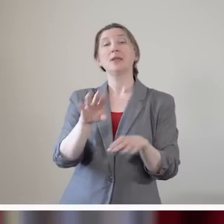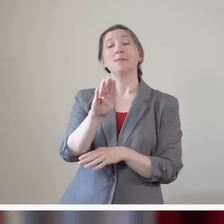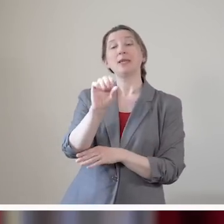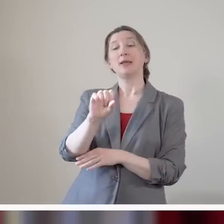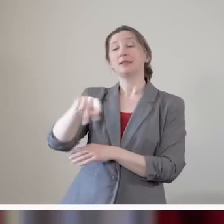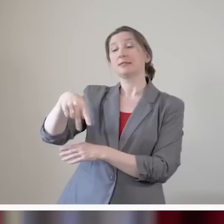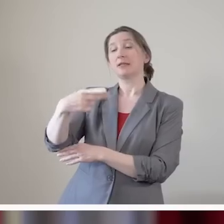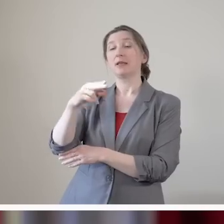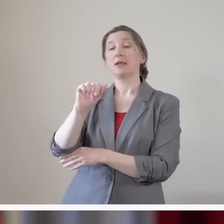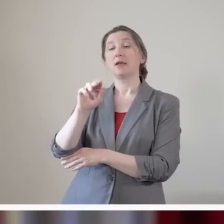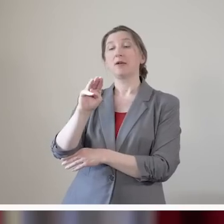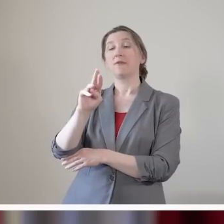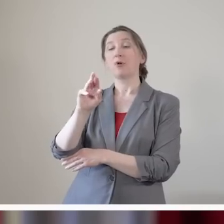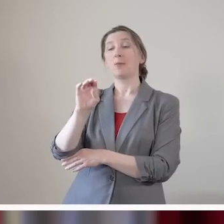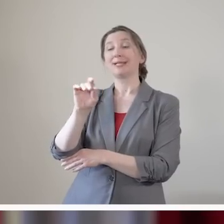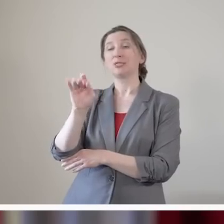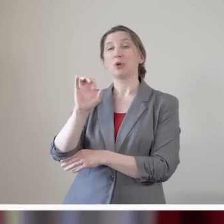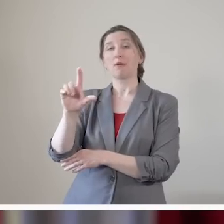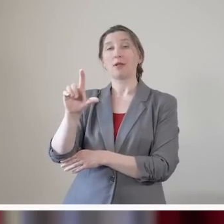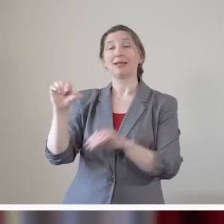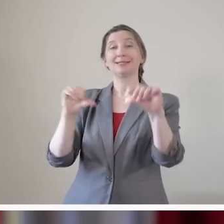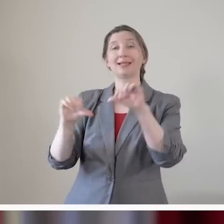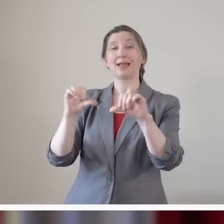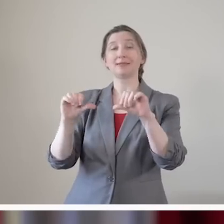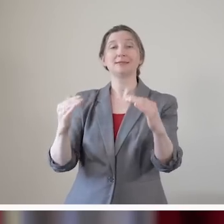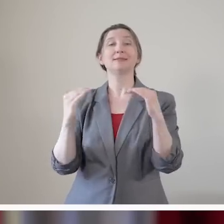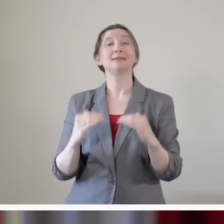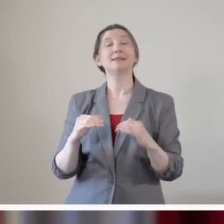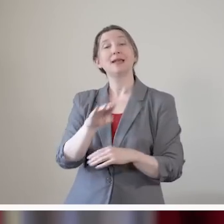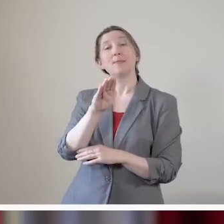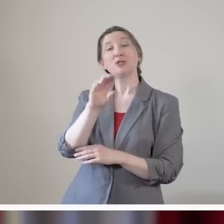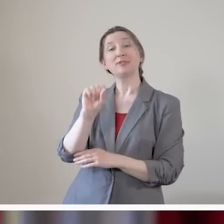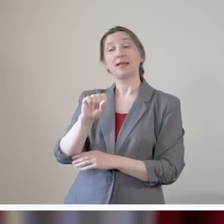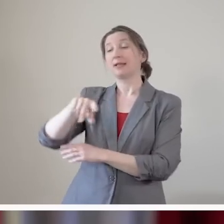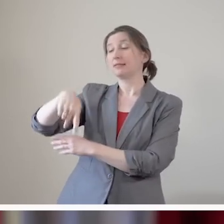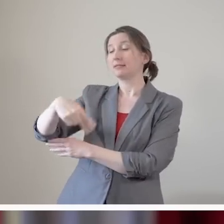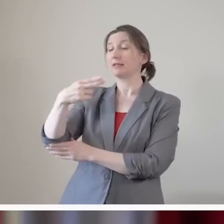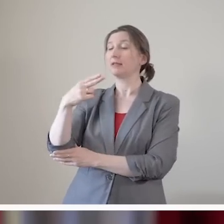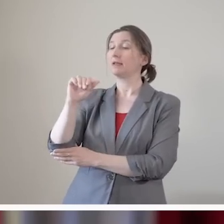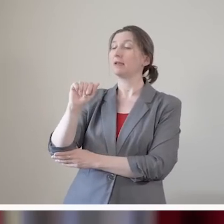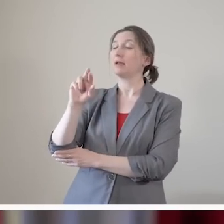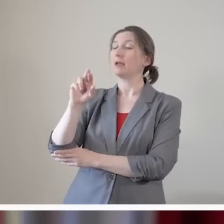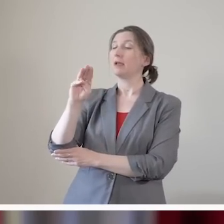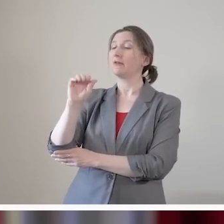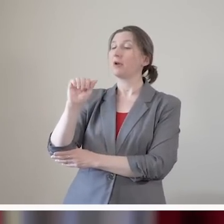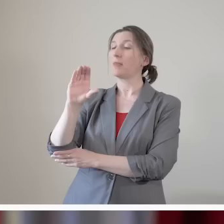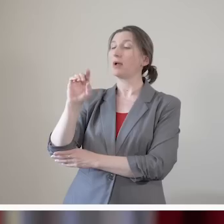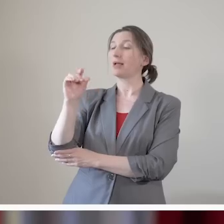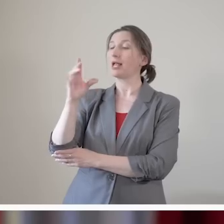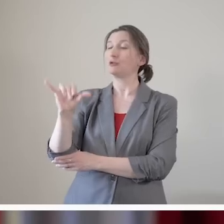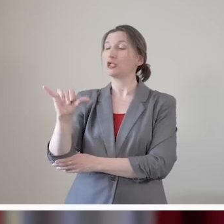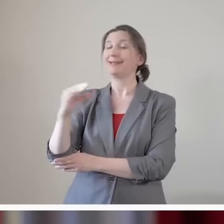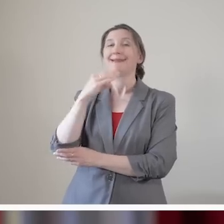Pharmacy: Bachelor of Science, Pharmaceutical Sciences, and the Bachelor of Science, Pharmacology and Toxicology. These